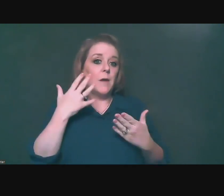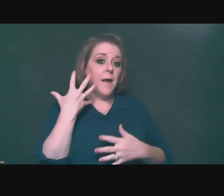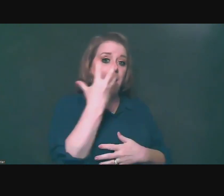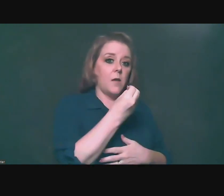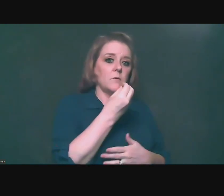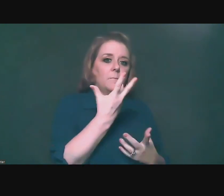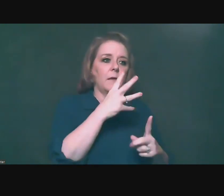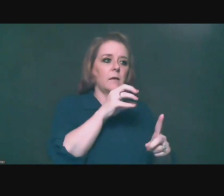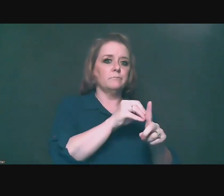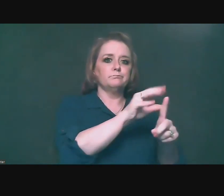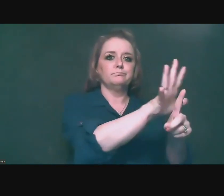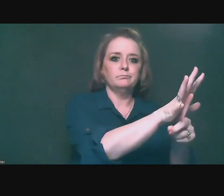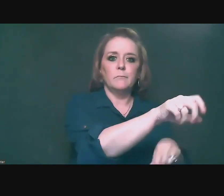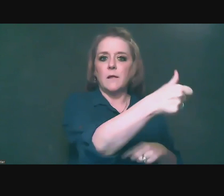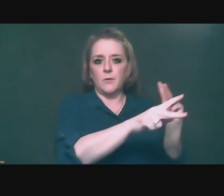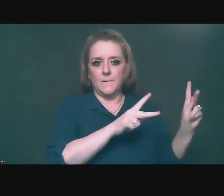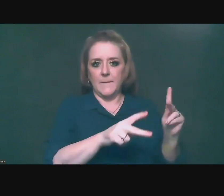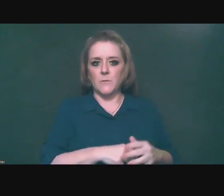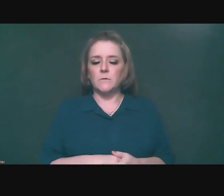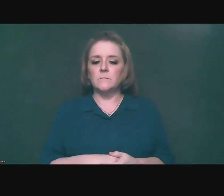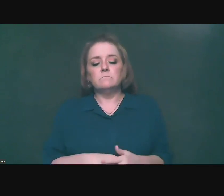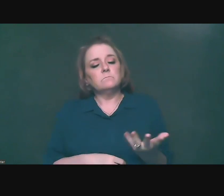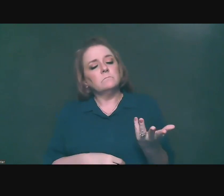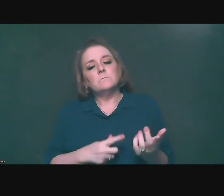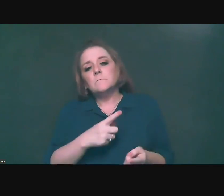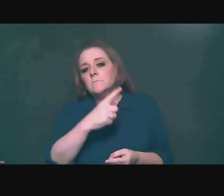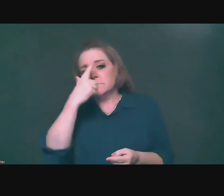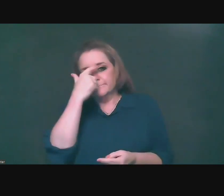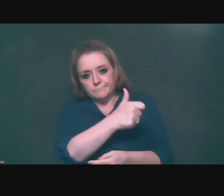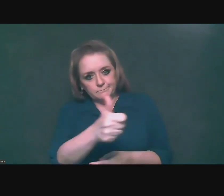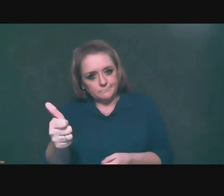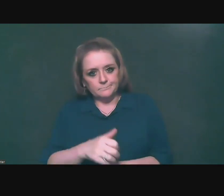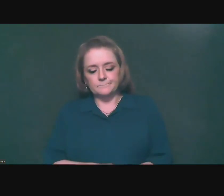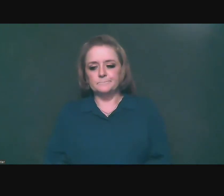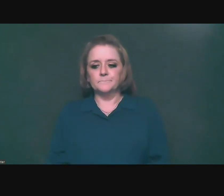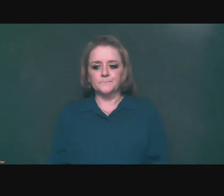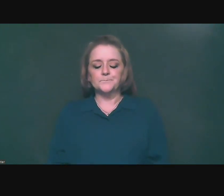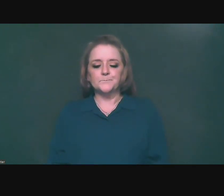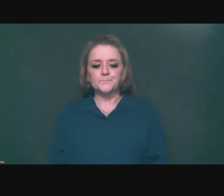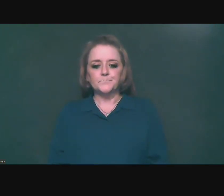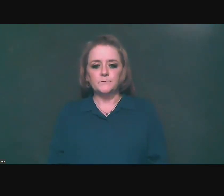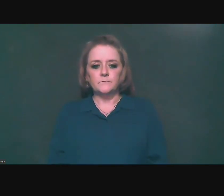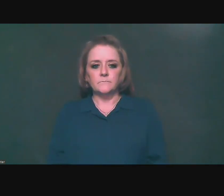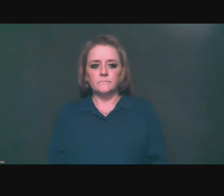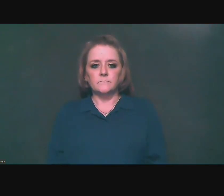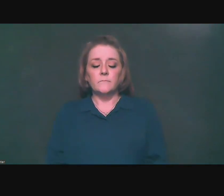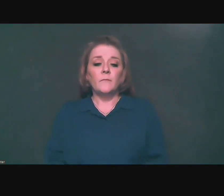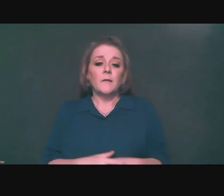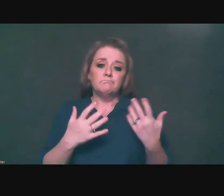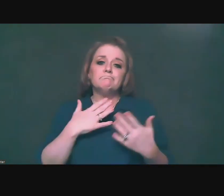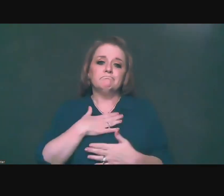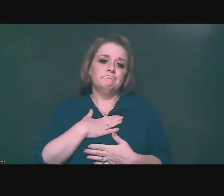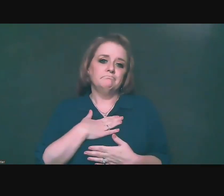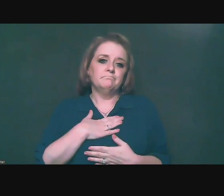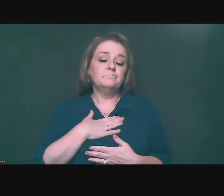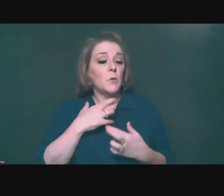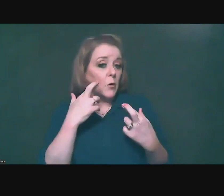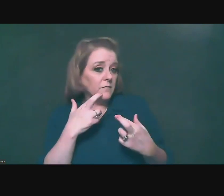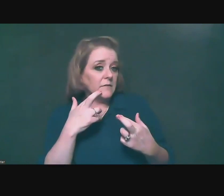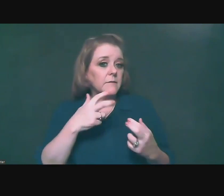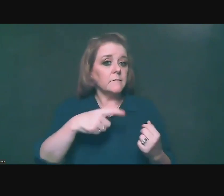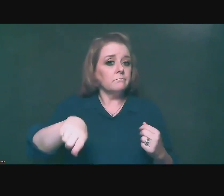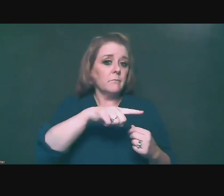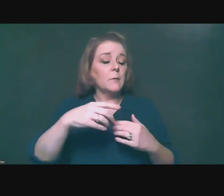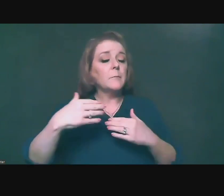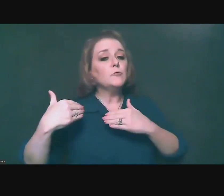I've said several times it's a personal decision to all of us, but hopefully we'll be responsible friends, neighbors, and